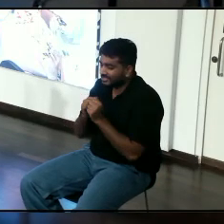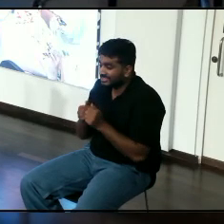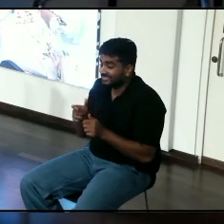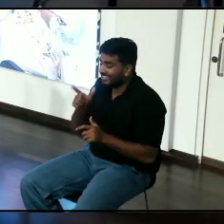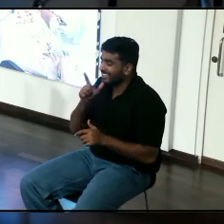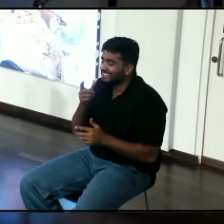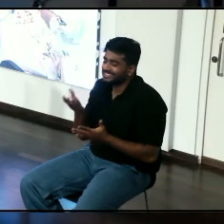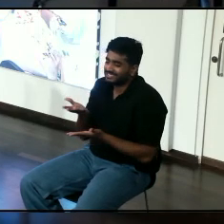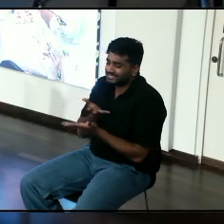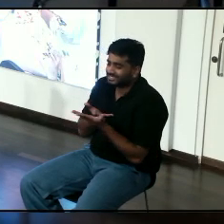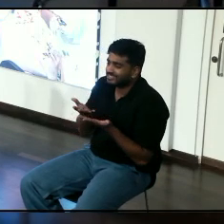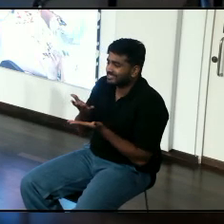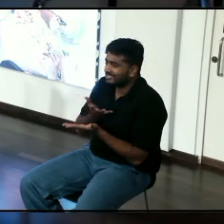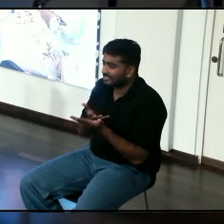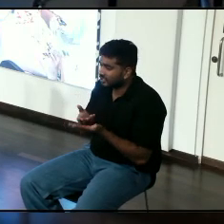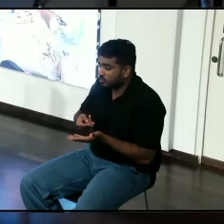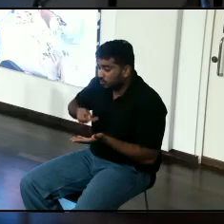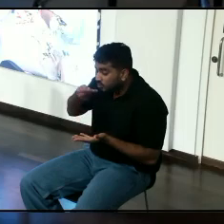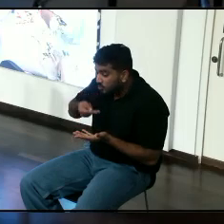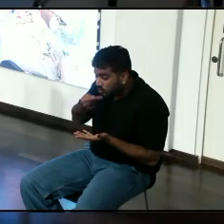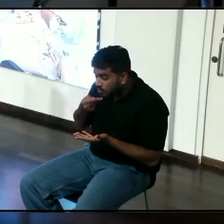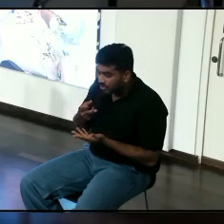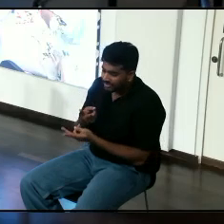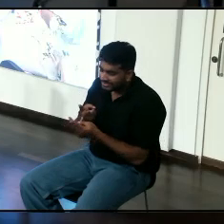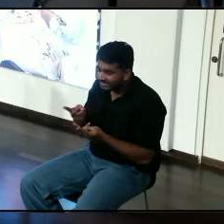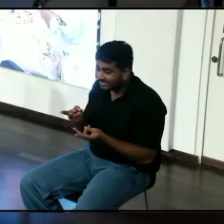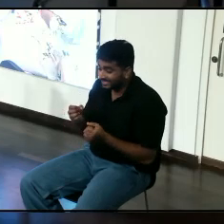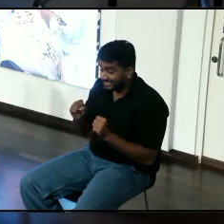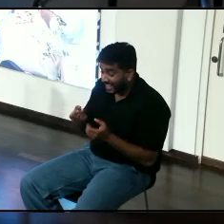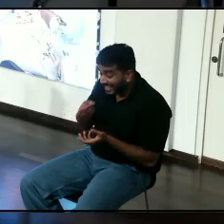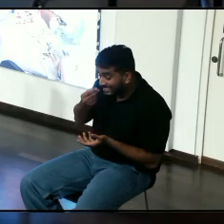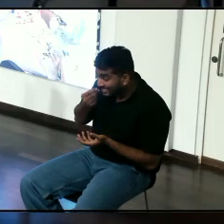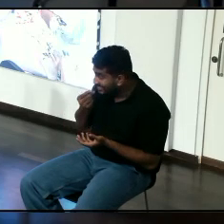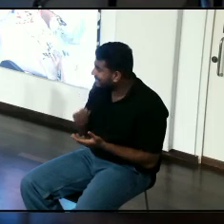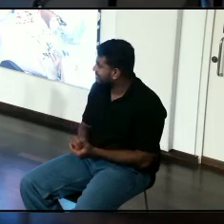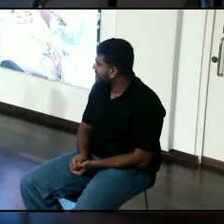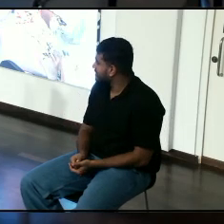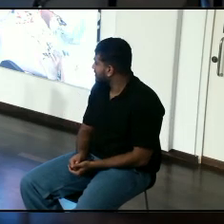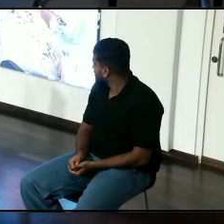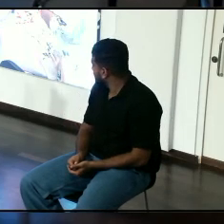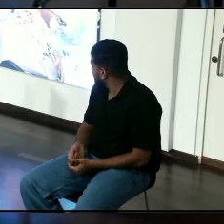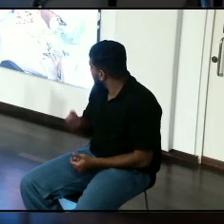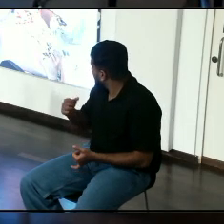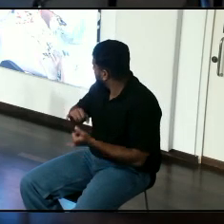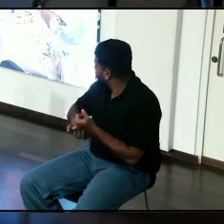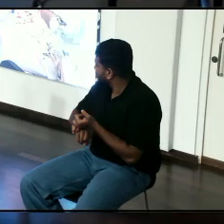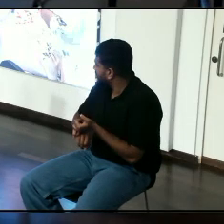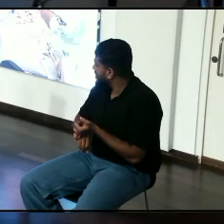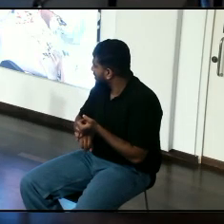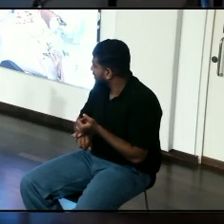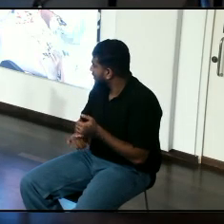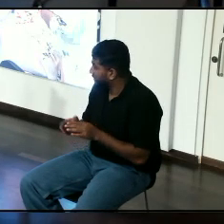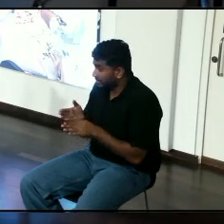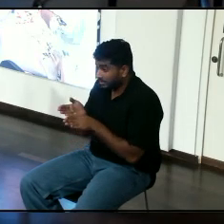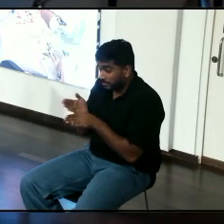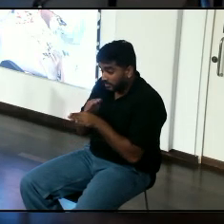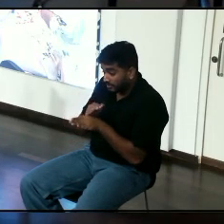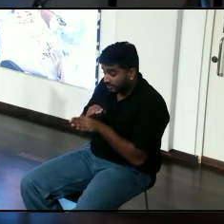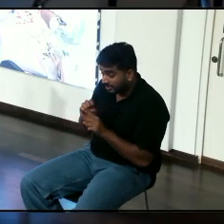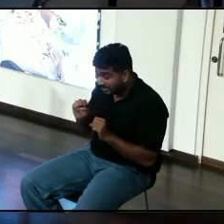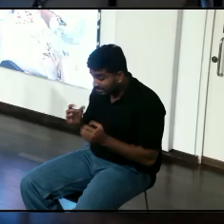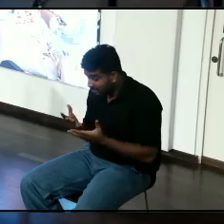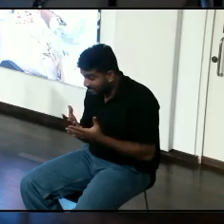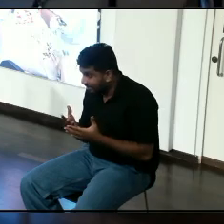here they are having their soup, starters, and shandy in their sala pequena before they moved on to the